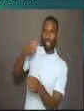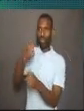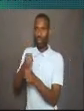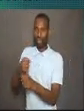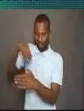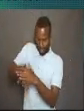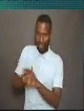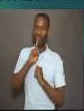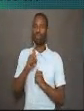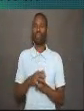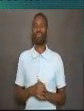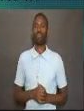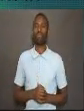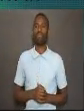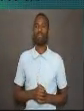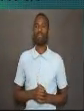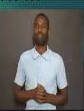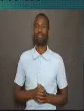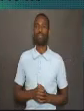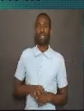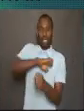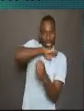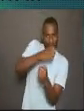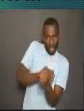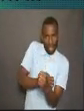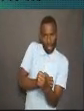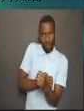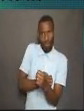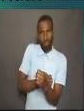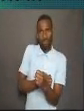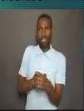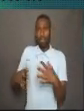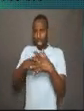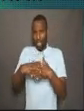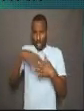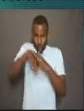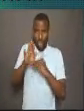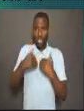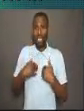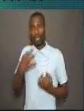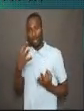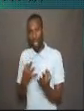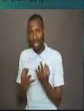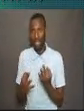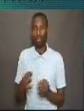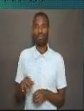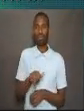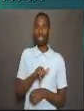work in. The energy into the engine is expressed